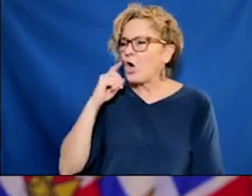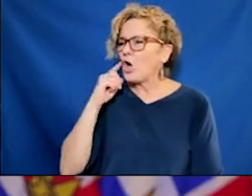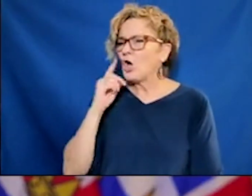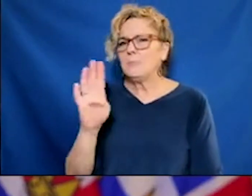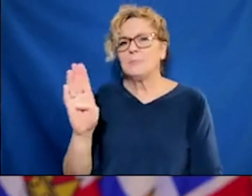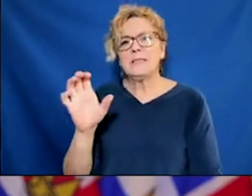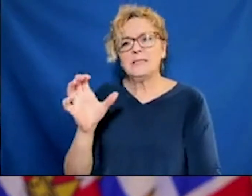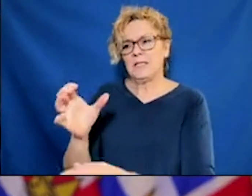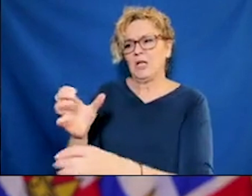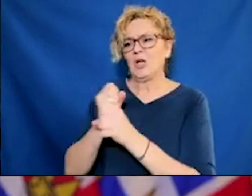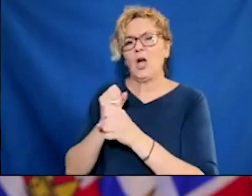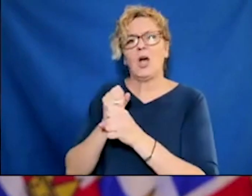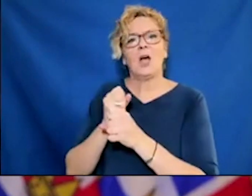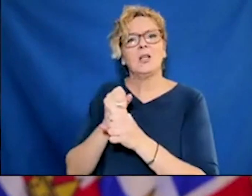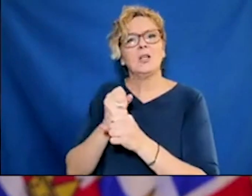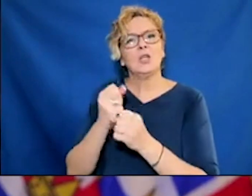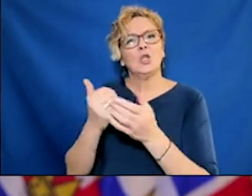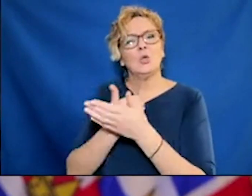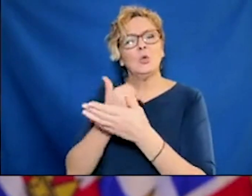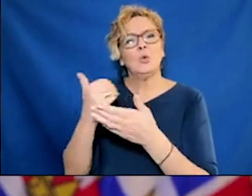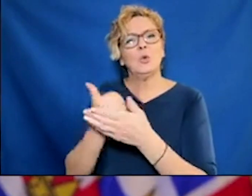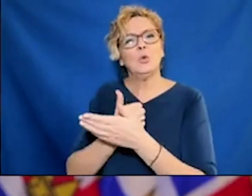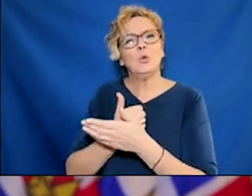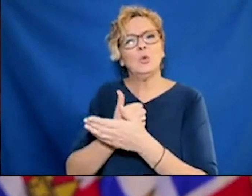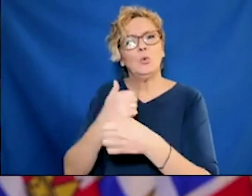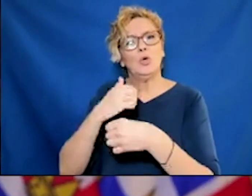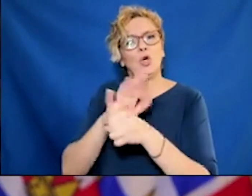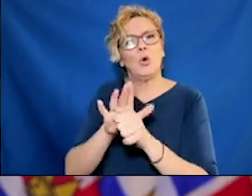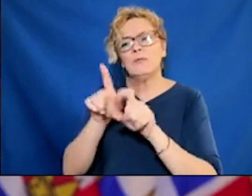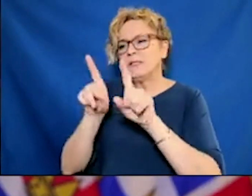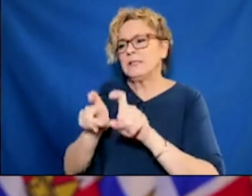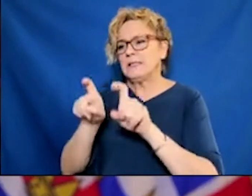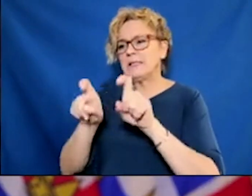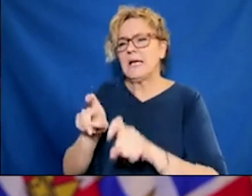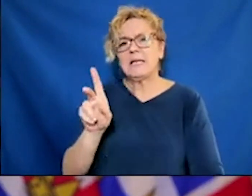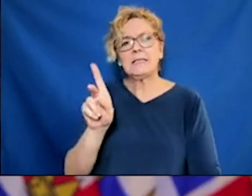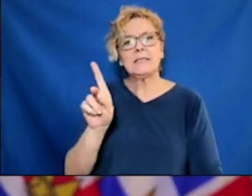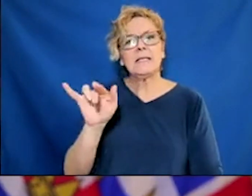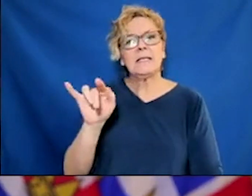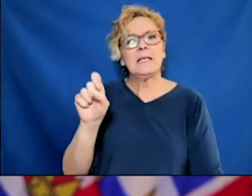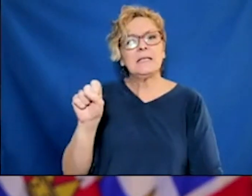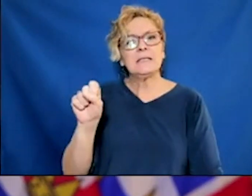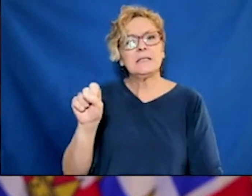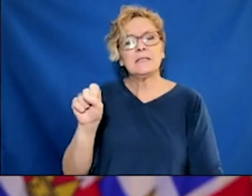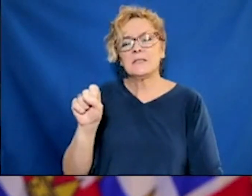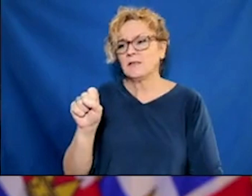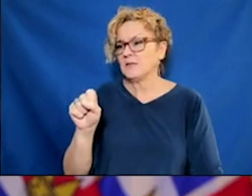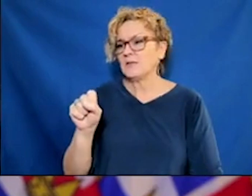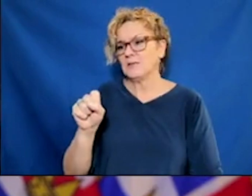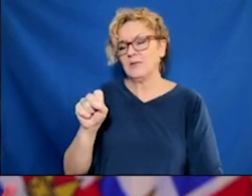doing with them? Yeah, lots of things. I think there was a report that came out from the testing